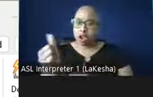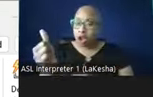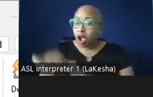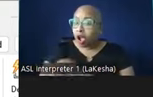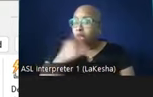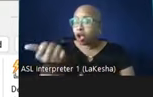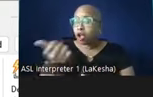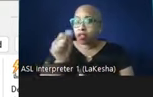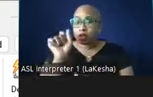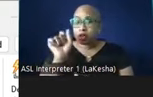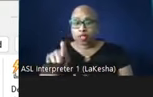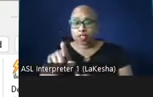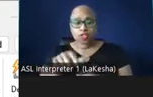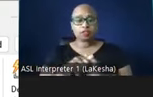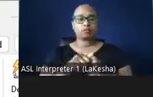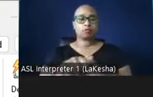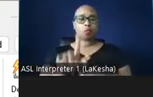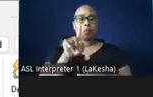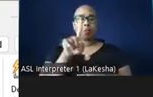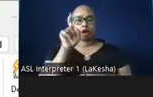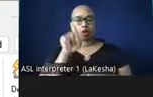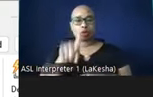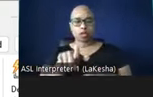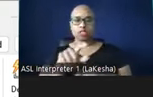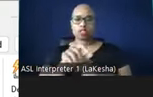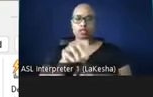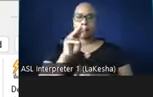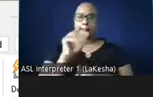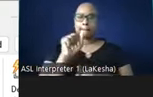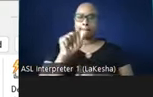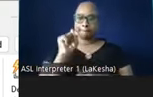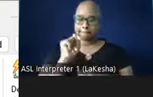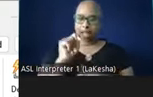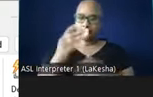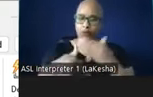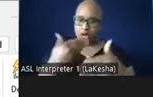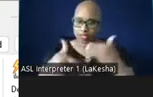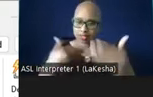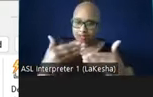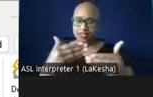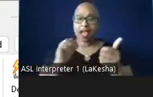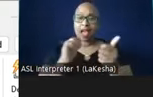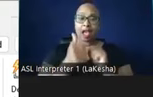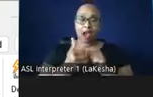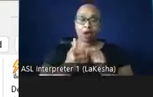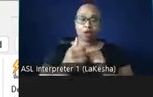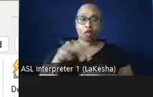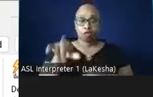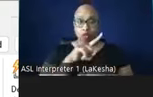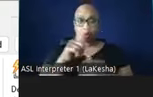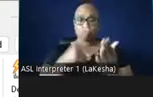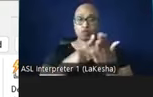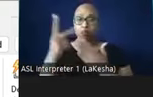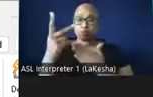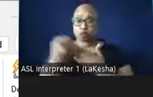One question. In the MAP process, how are competing projects given priority?